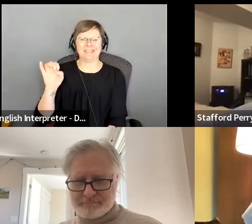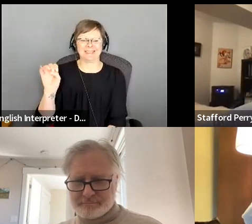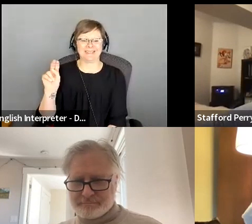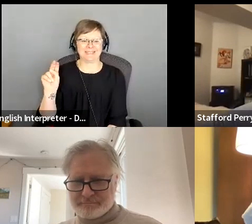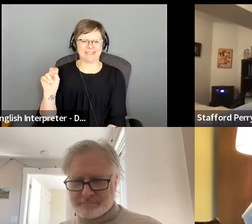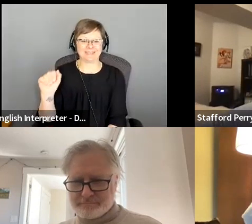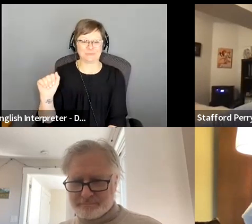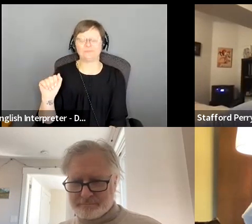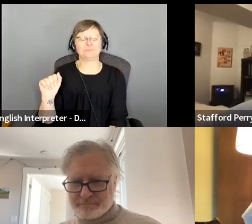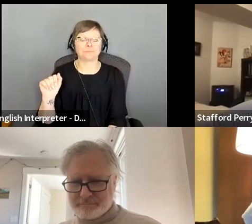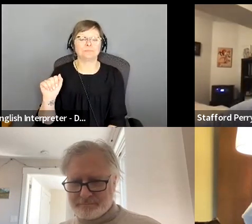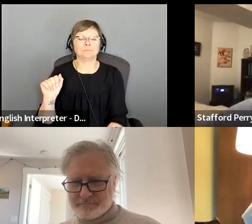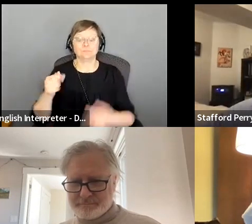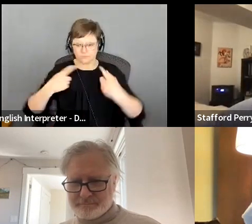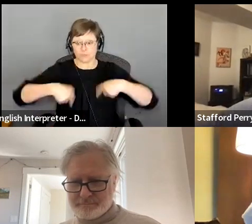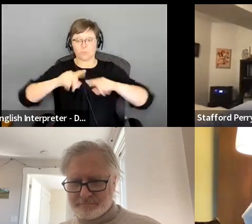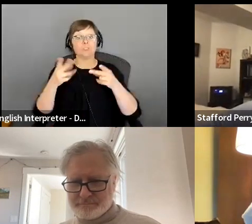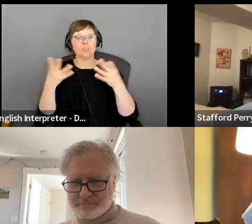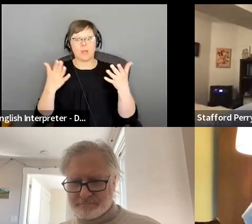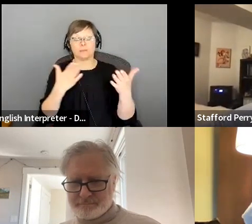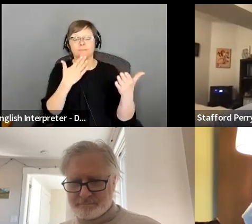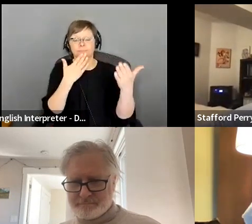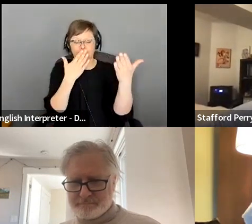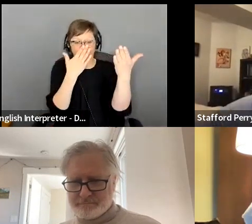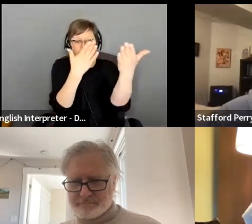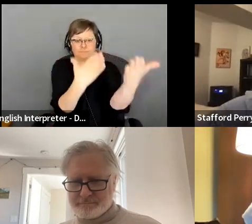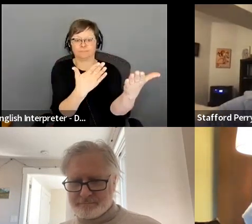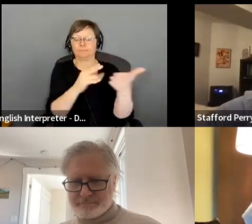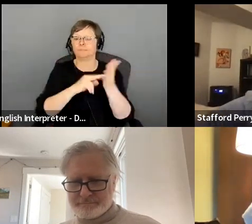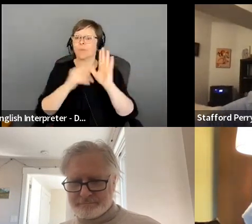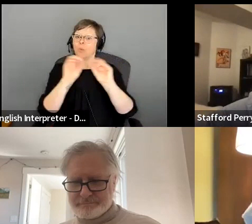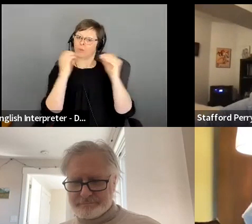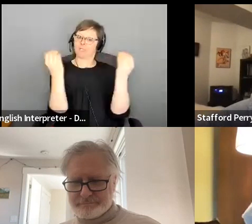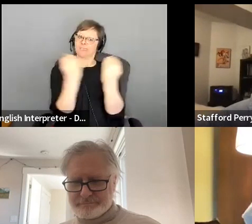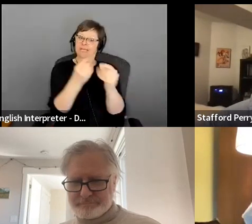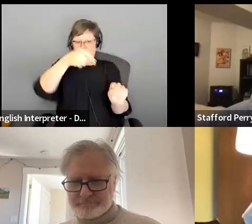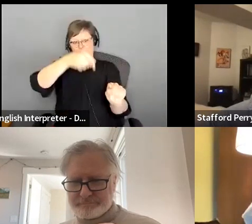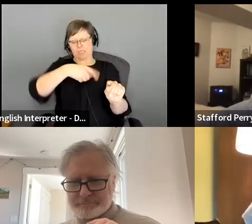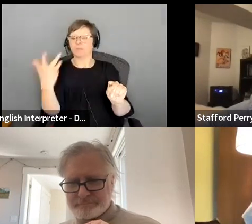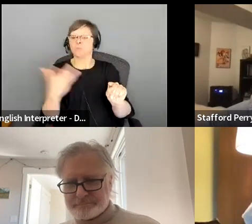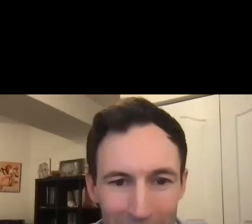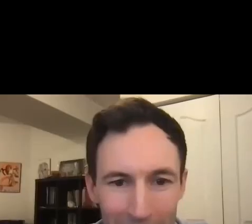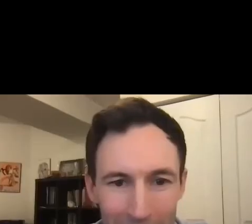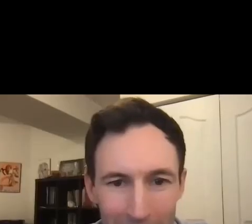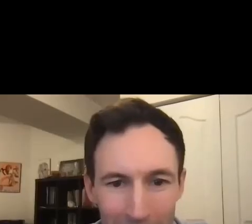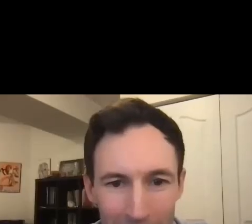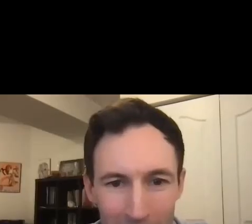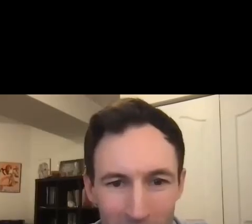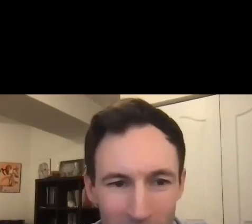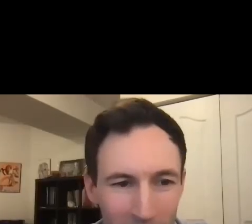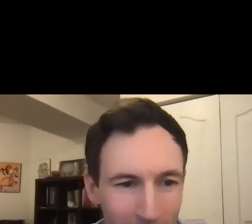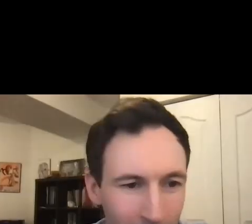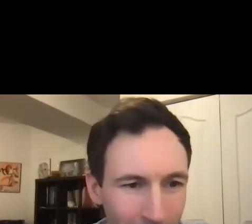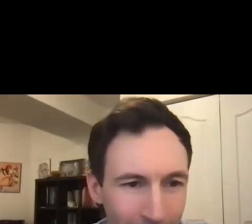is to make an offering or highlight an organization. And in the spirit of sort of arts and arts engagement, we wanted